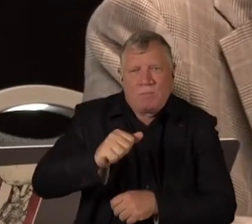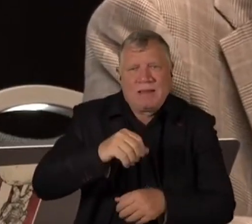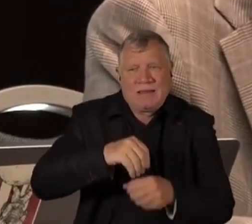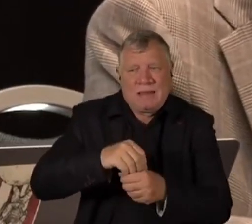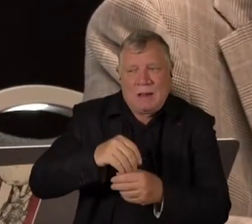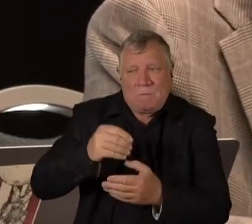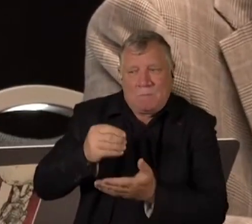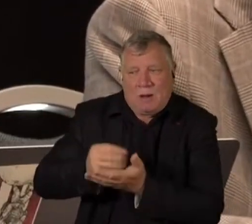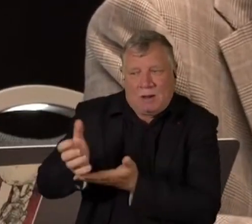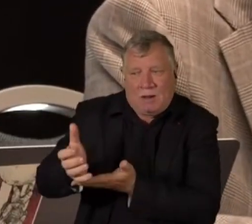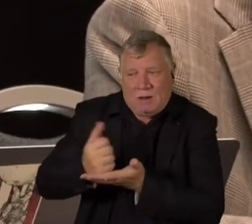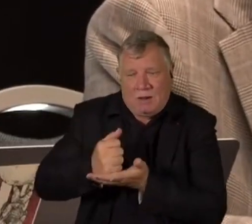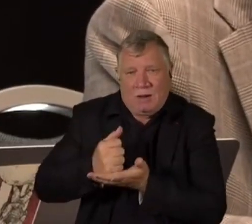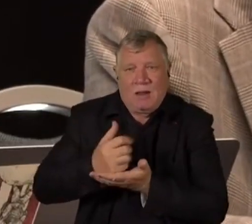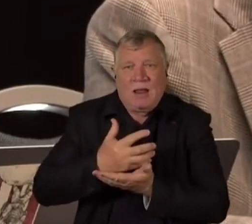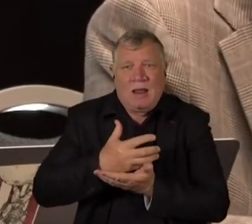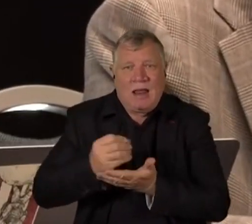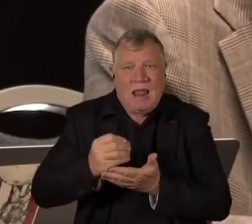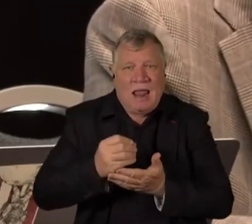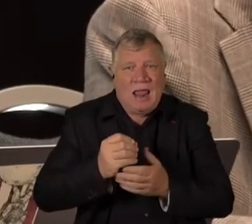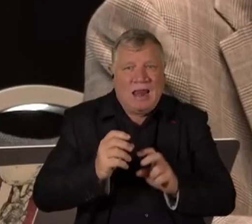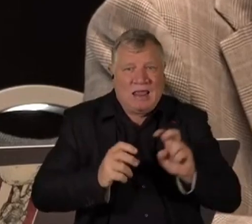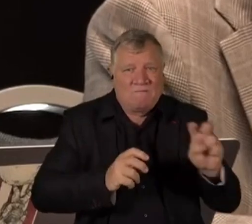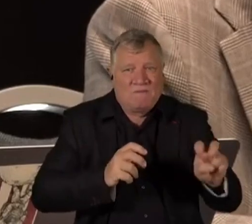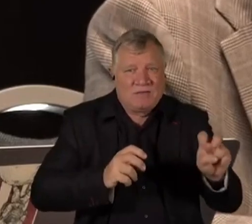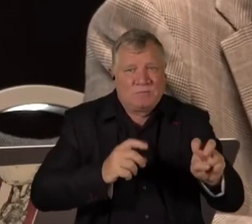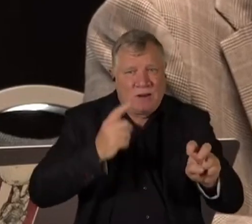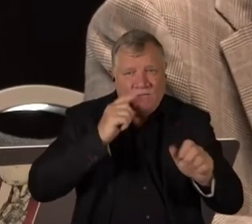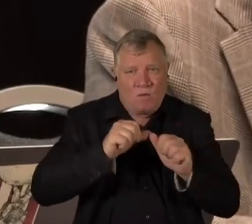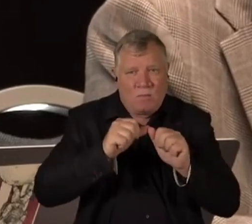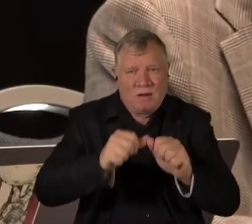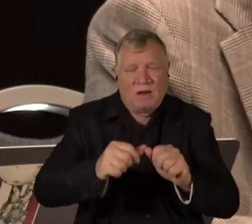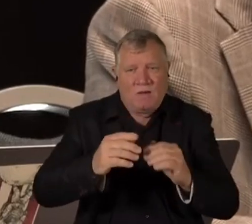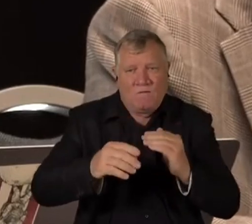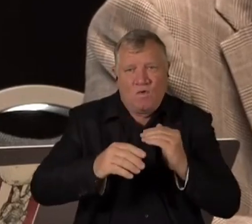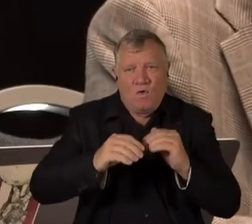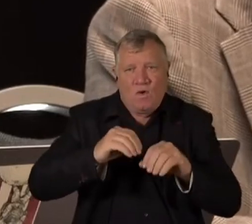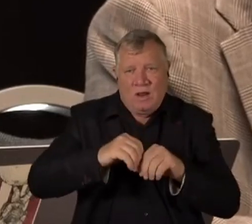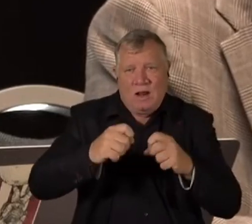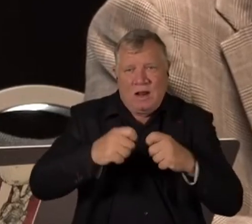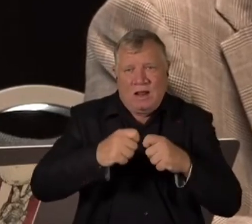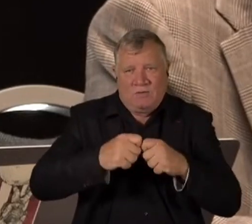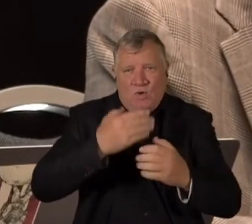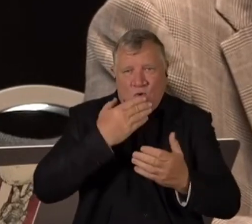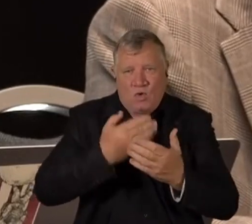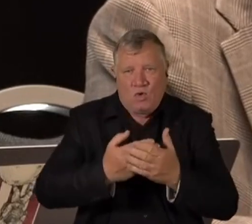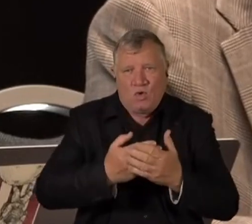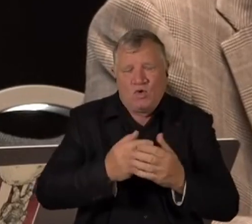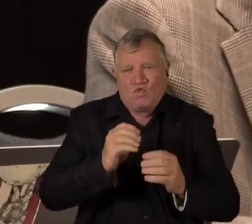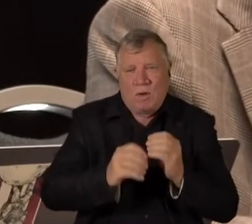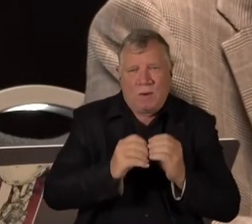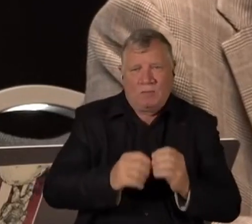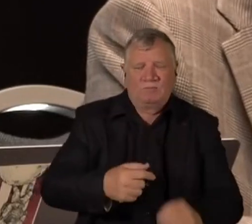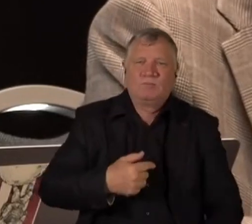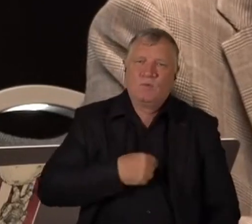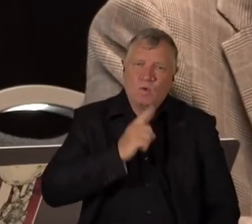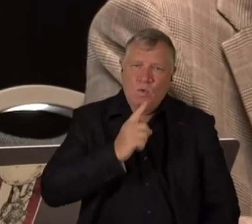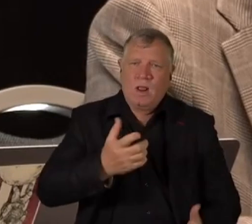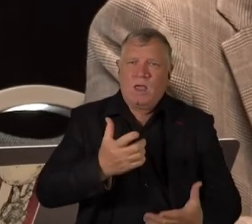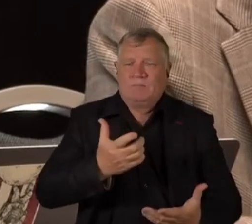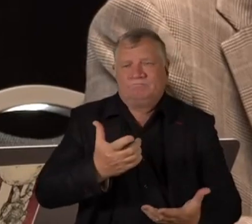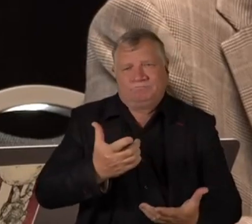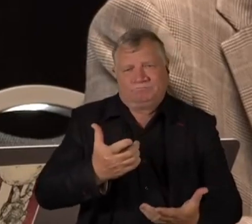side and the level of investment needed to maintain the grid in the state of good repair. I am convinced that we will